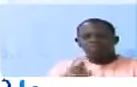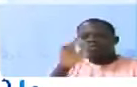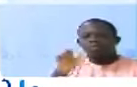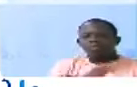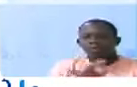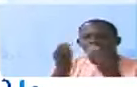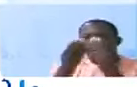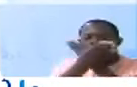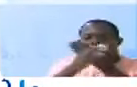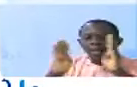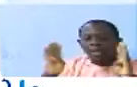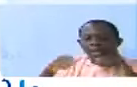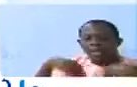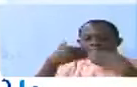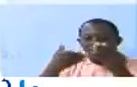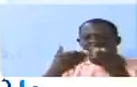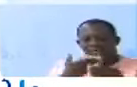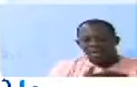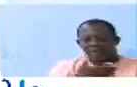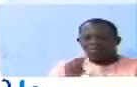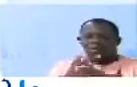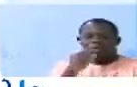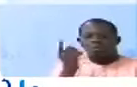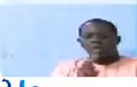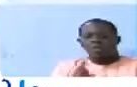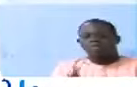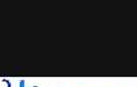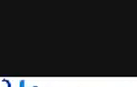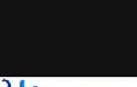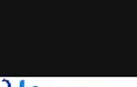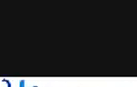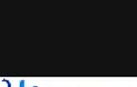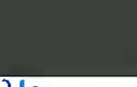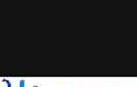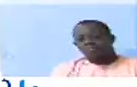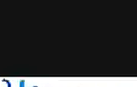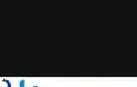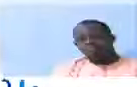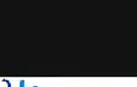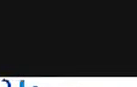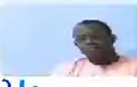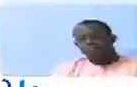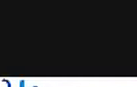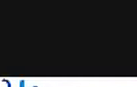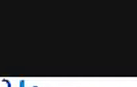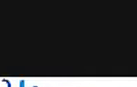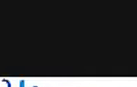ni mbe kono fukabri yesamba kitir lara fo. Inatna bail di lara.